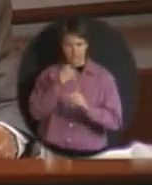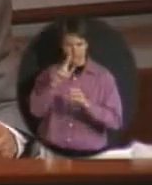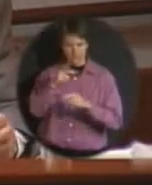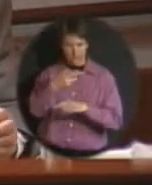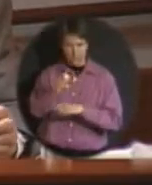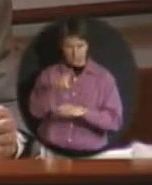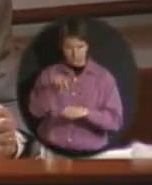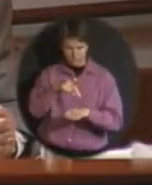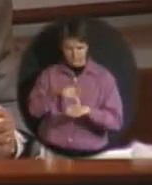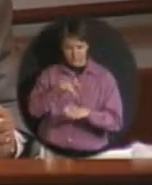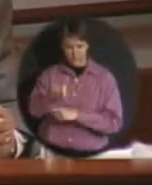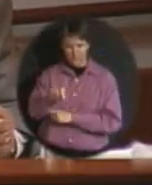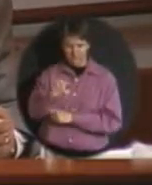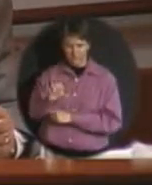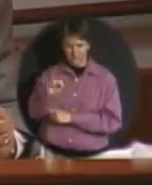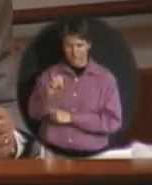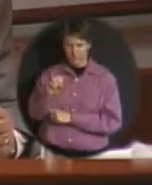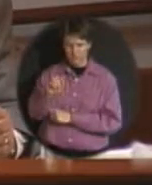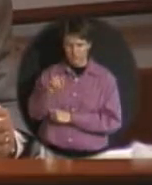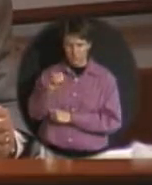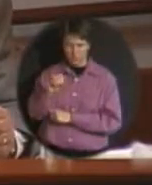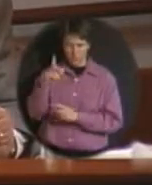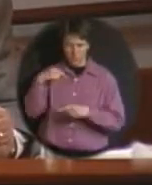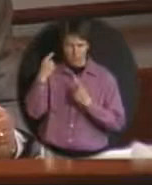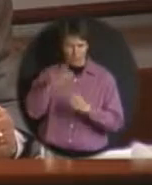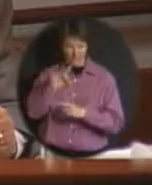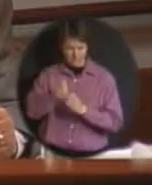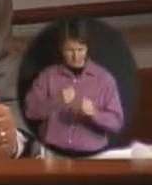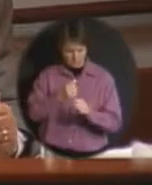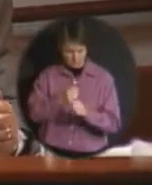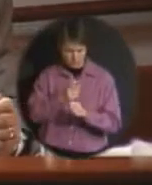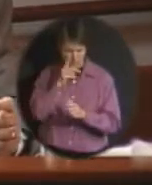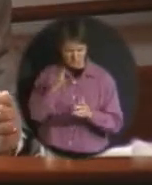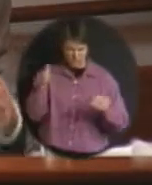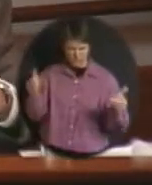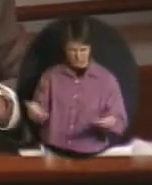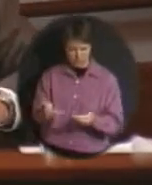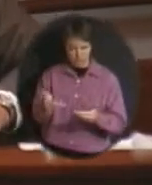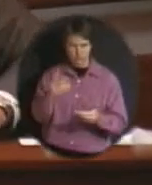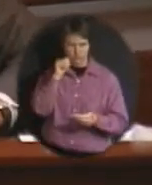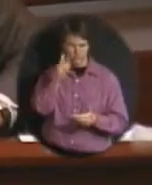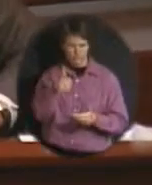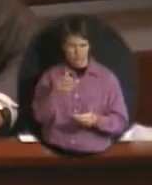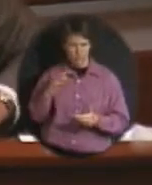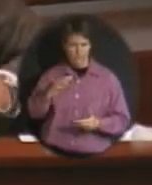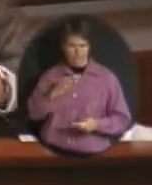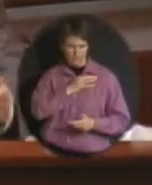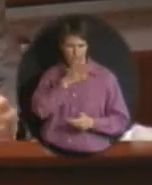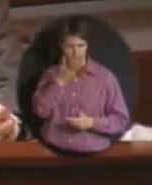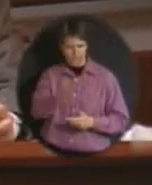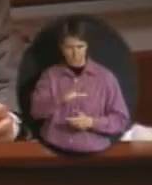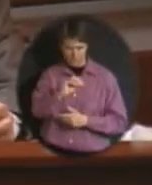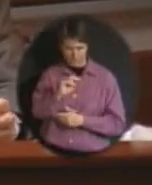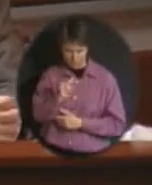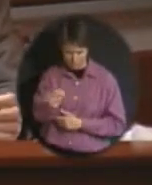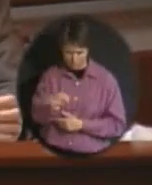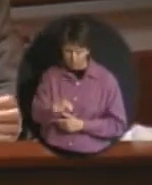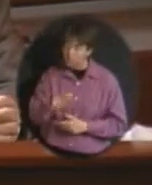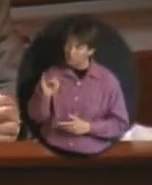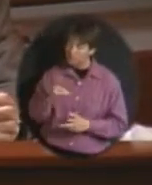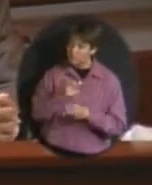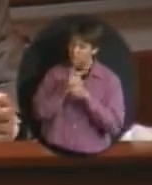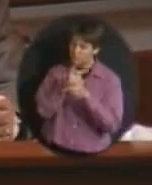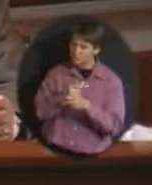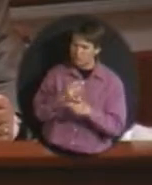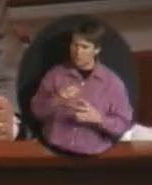8 years, and he will be introduced to the faculty tomorrow at Olathe North. Been trying to monitor again this afternoon what's been going